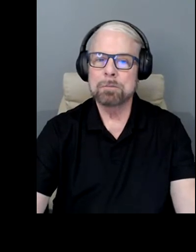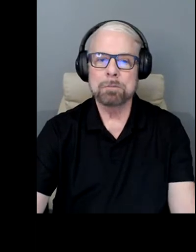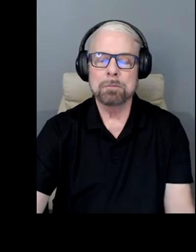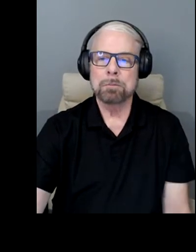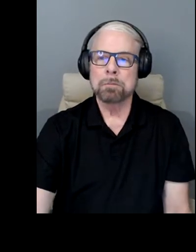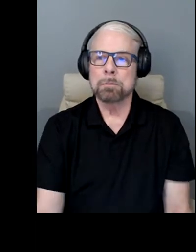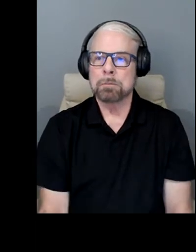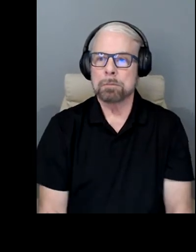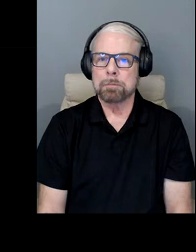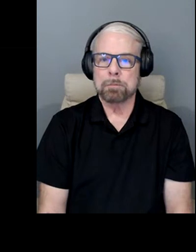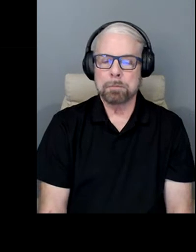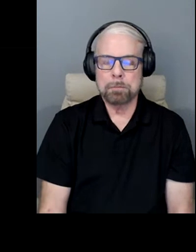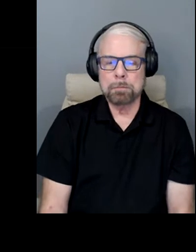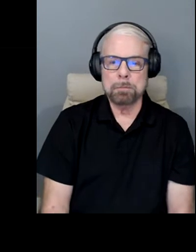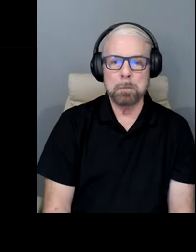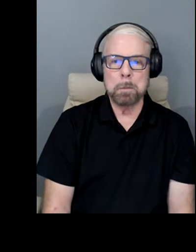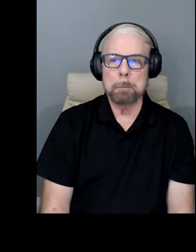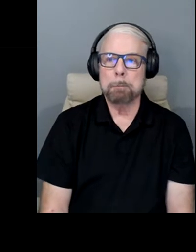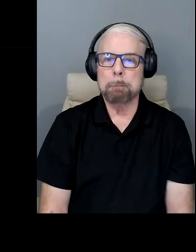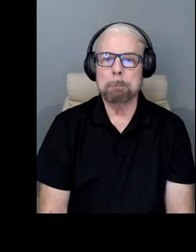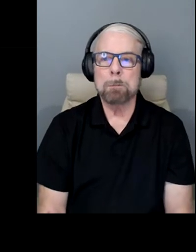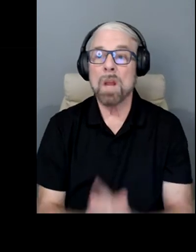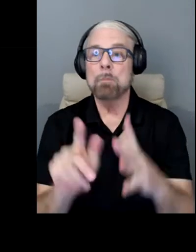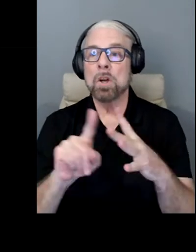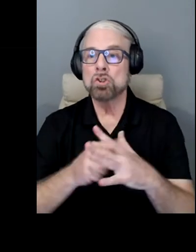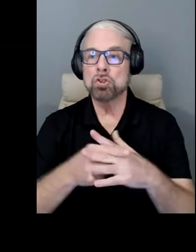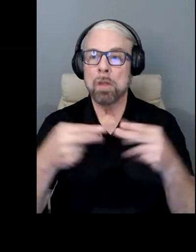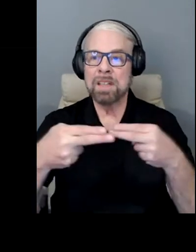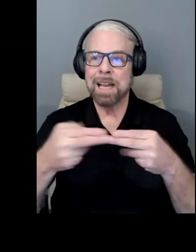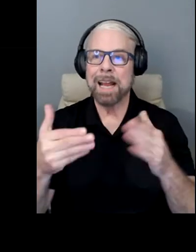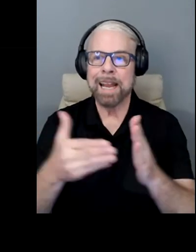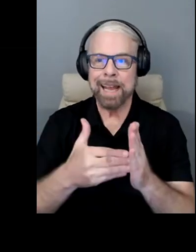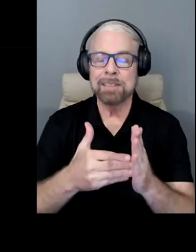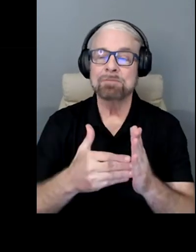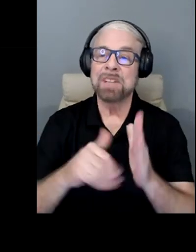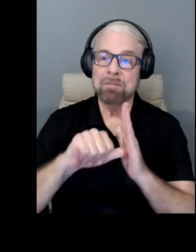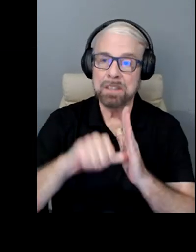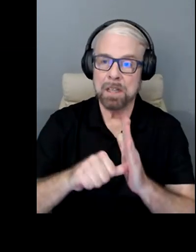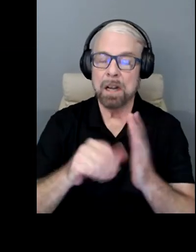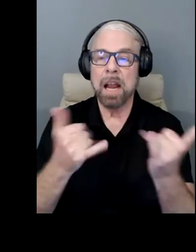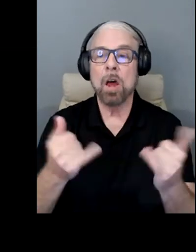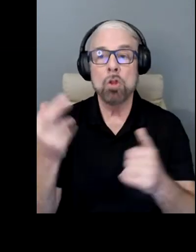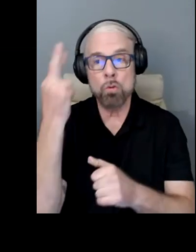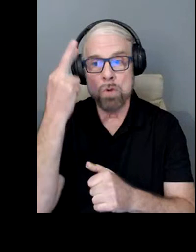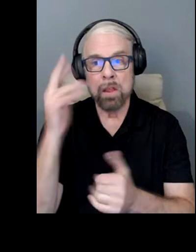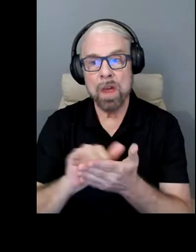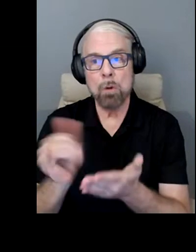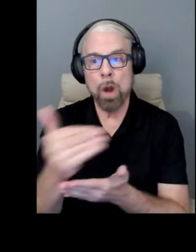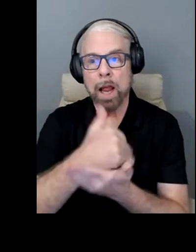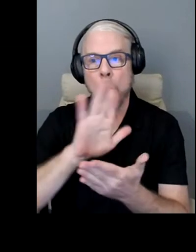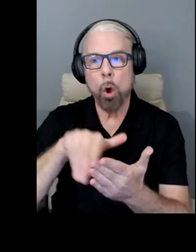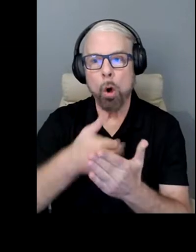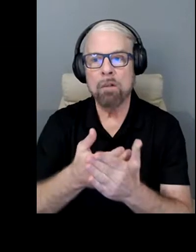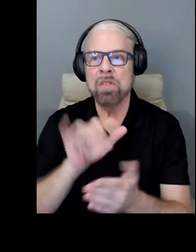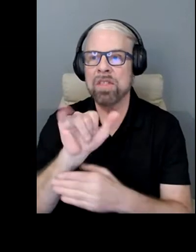slide again, and just to reiterate that the reason why we're collecting all of these